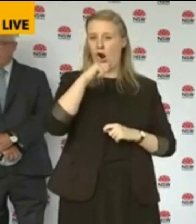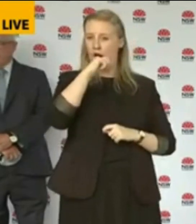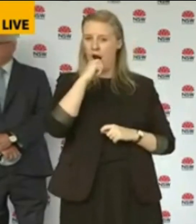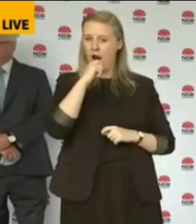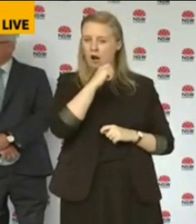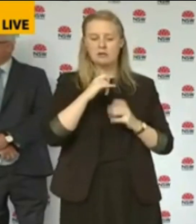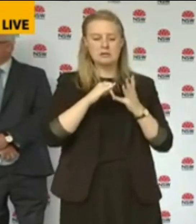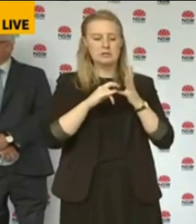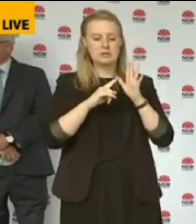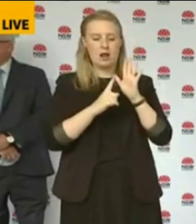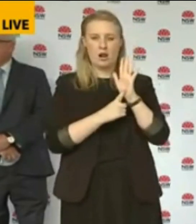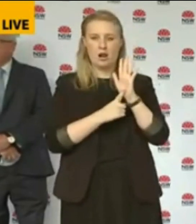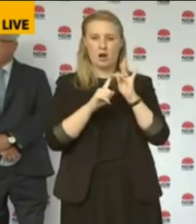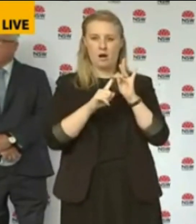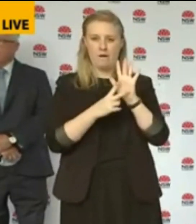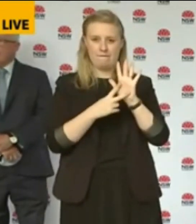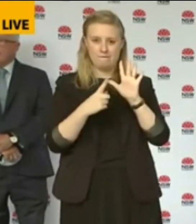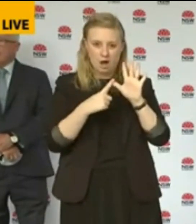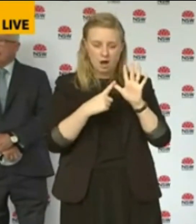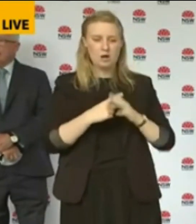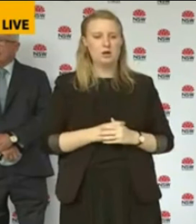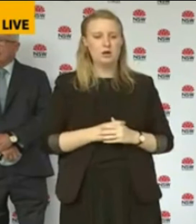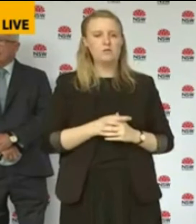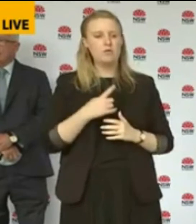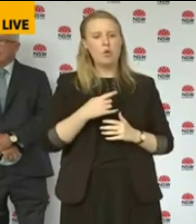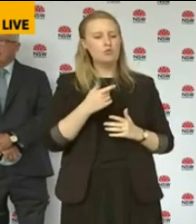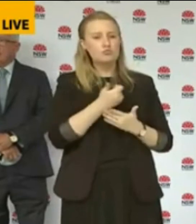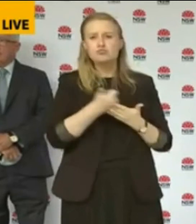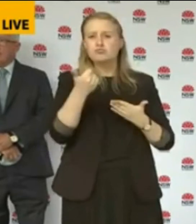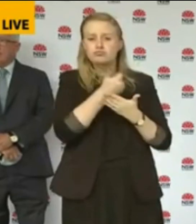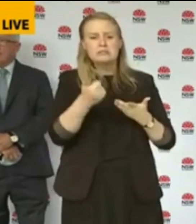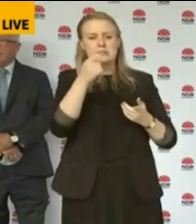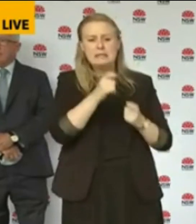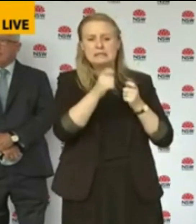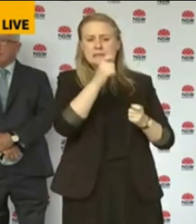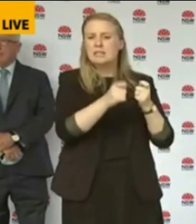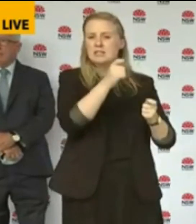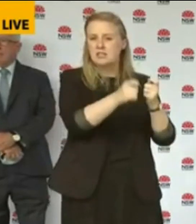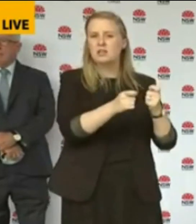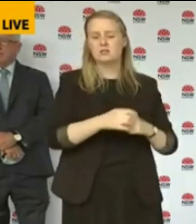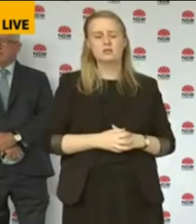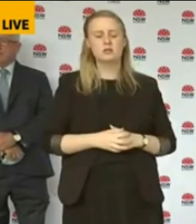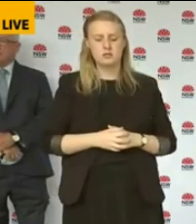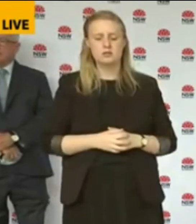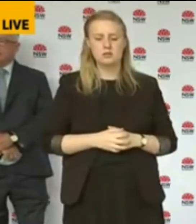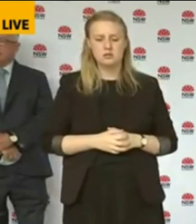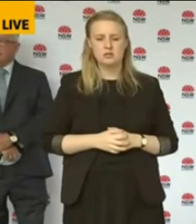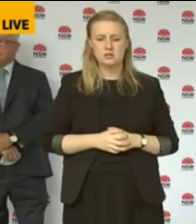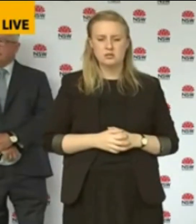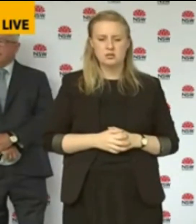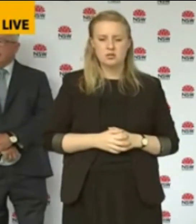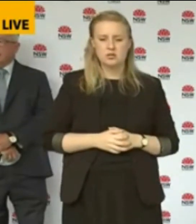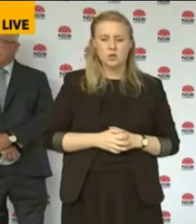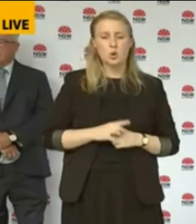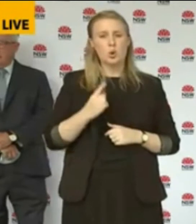terms of this surveillance testing for quite a while. That's been our focus. We will then, clearly anyone who is self-isolating, who is flight crew,